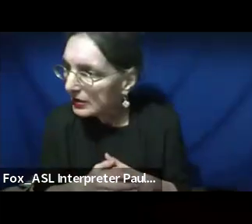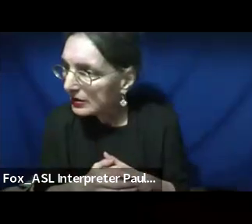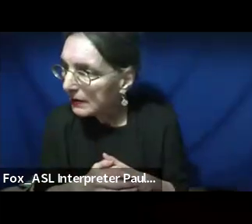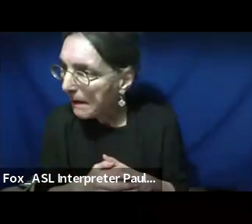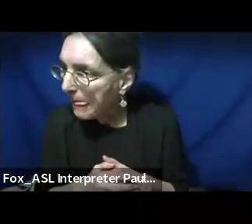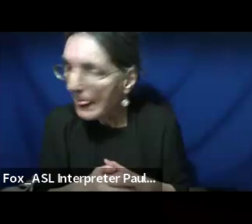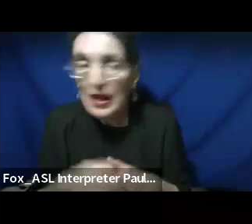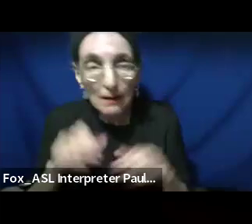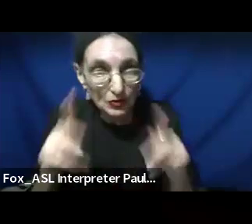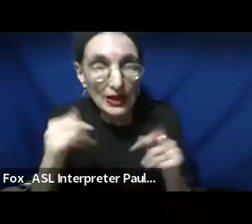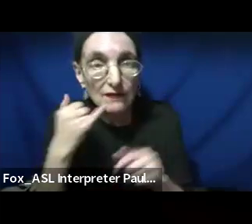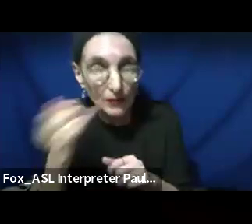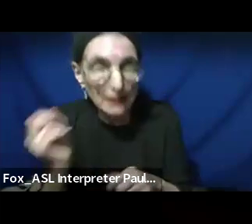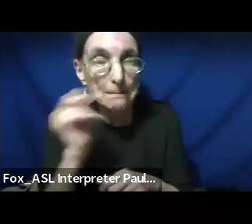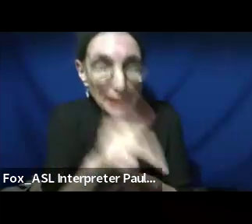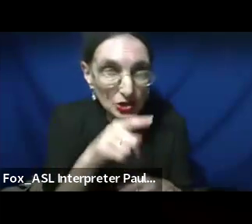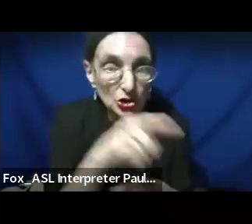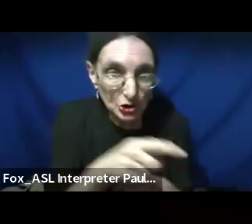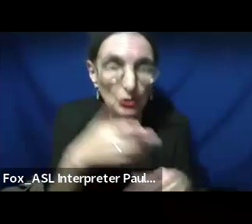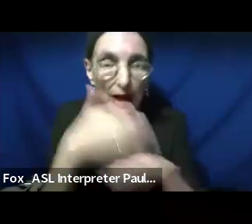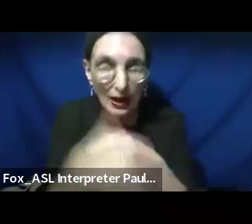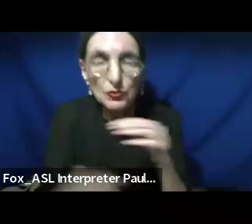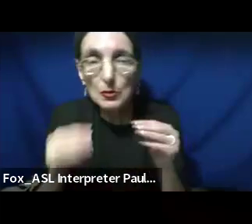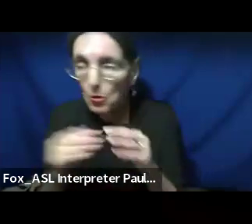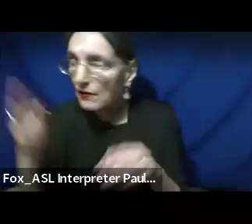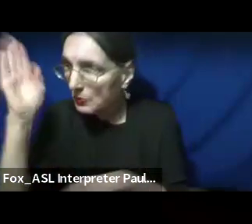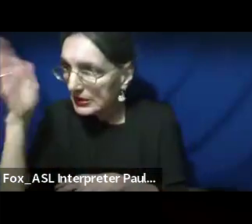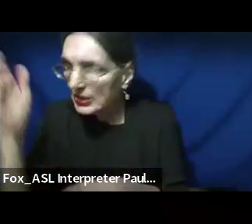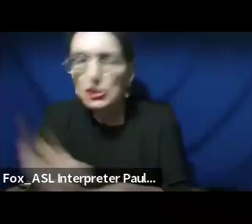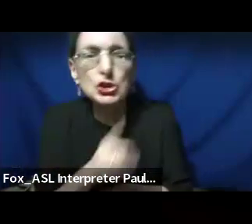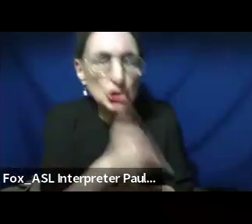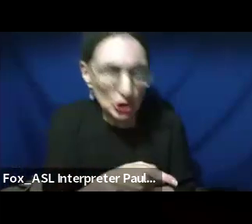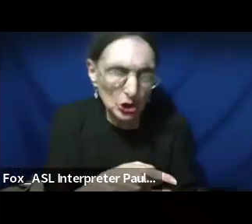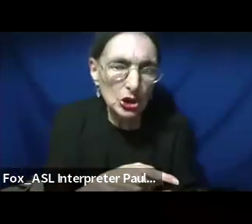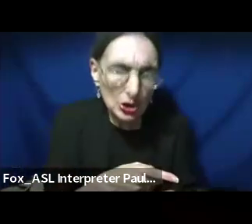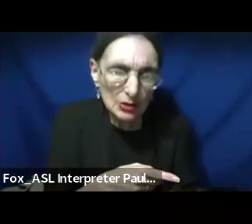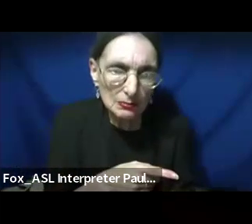recommendations? Sure. Or you can leave a comment in the chat.